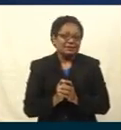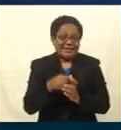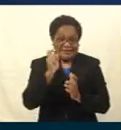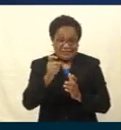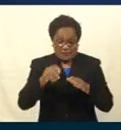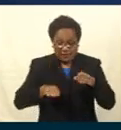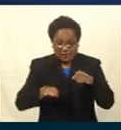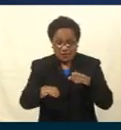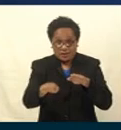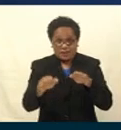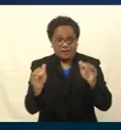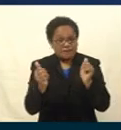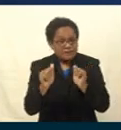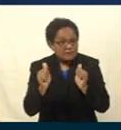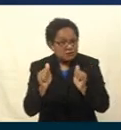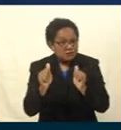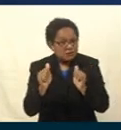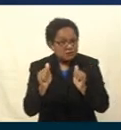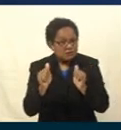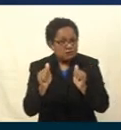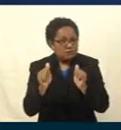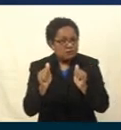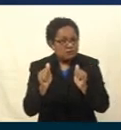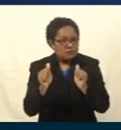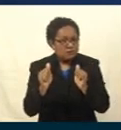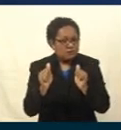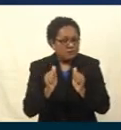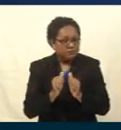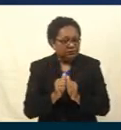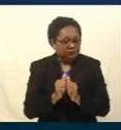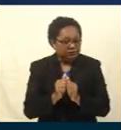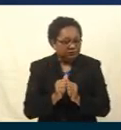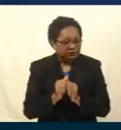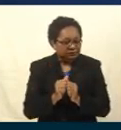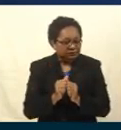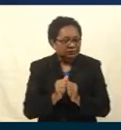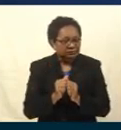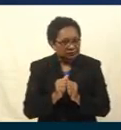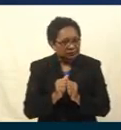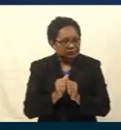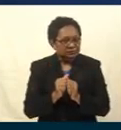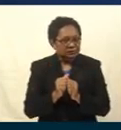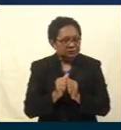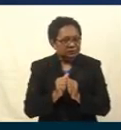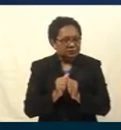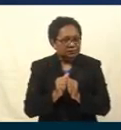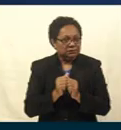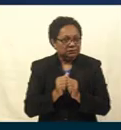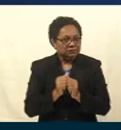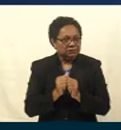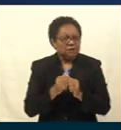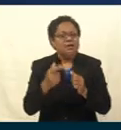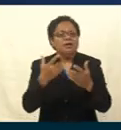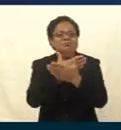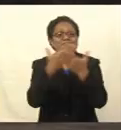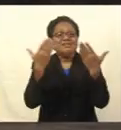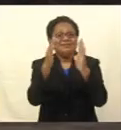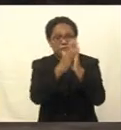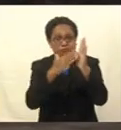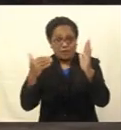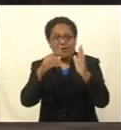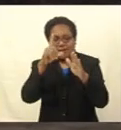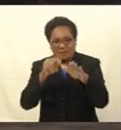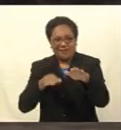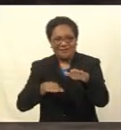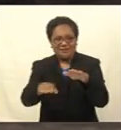There will be basically no load restriction. and then big trucks can go through the thing.